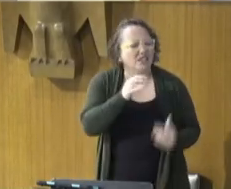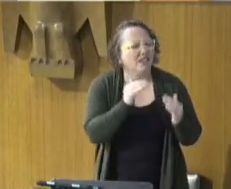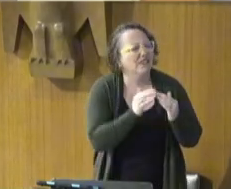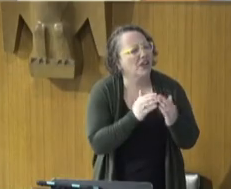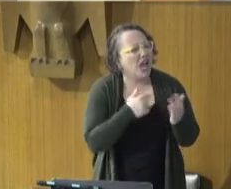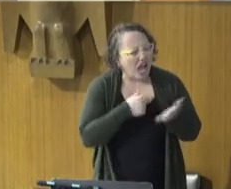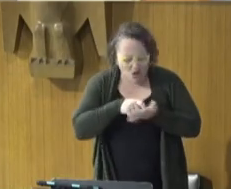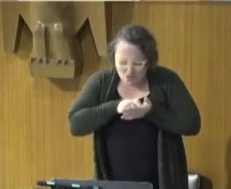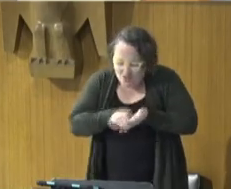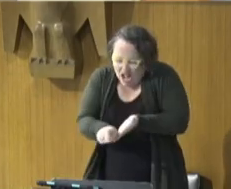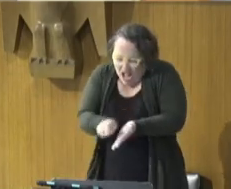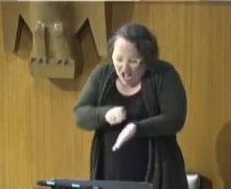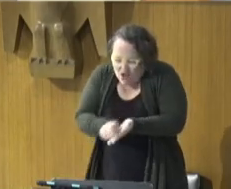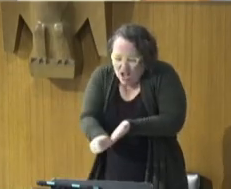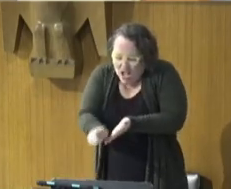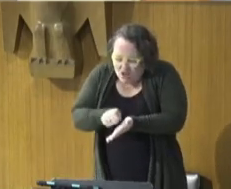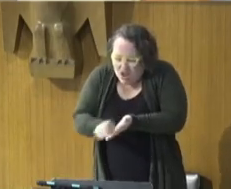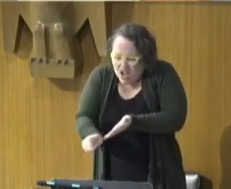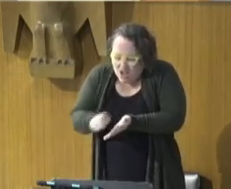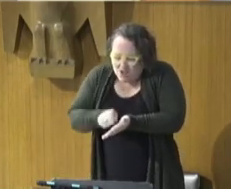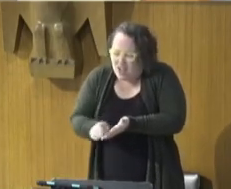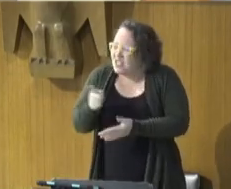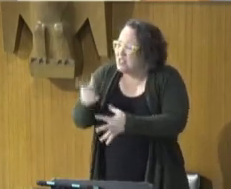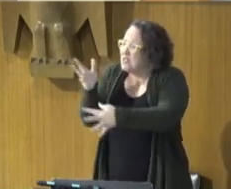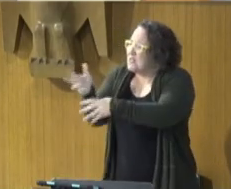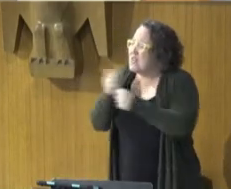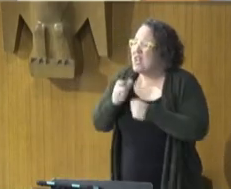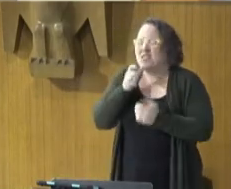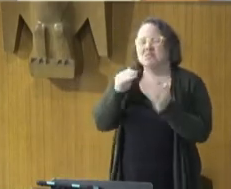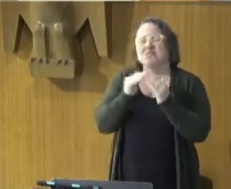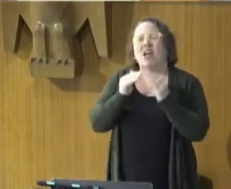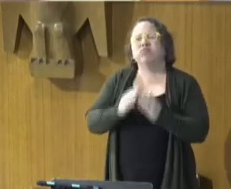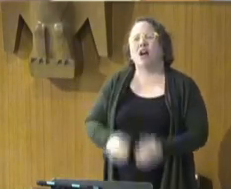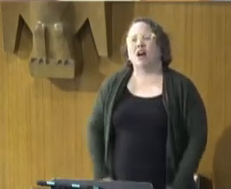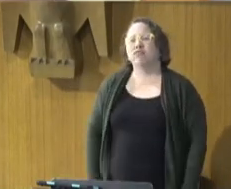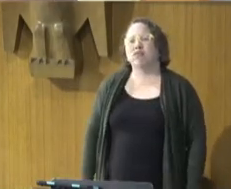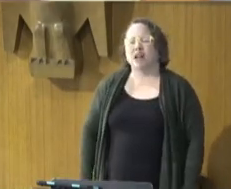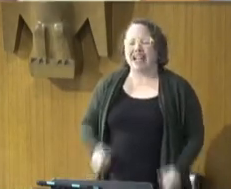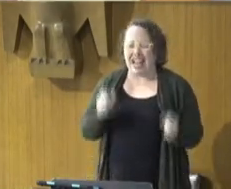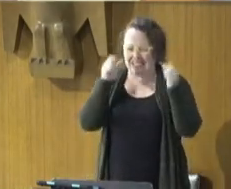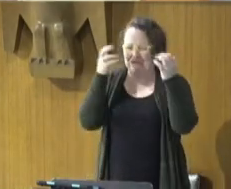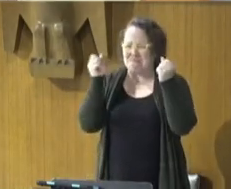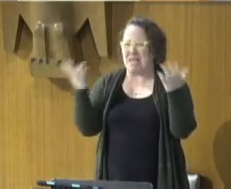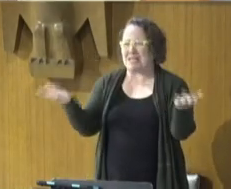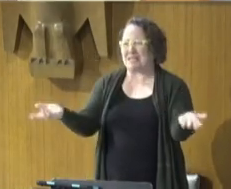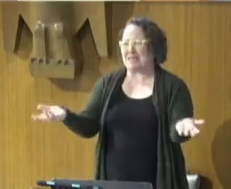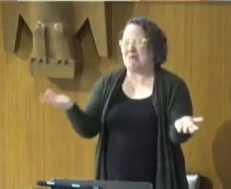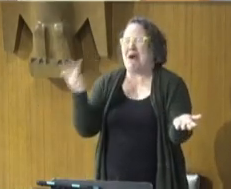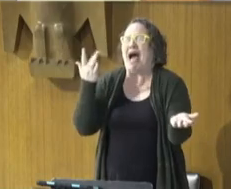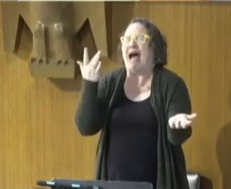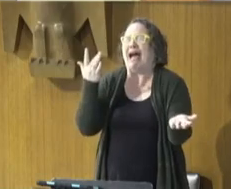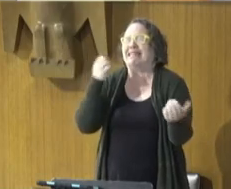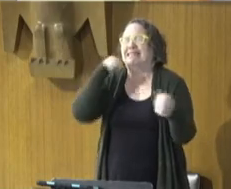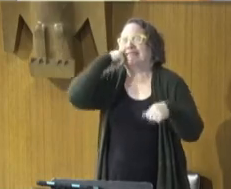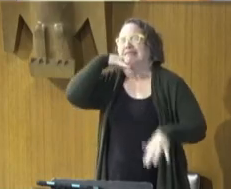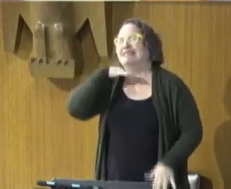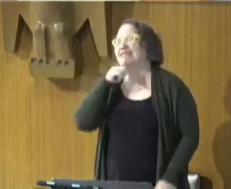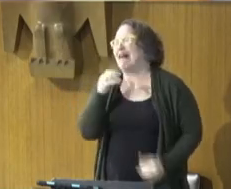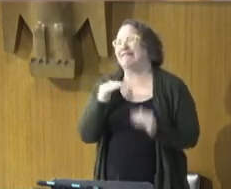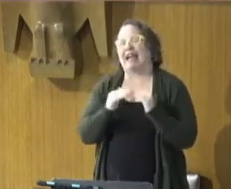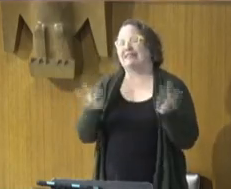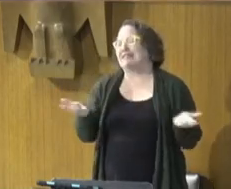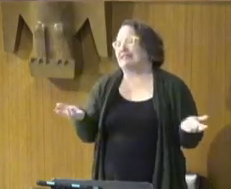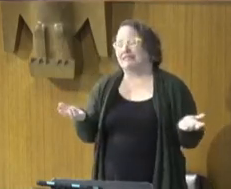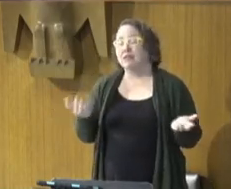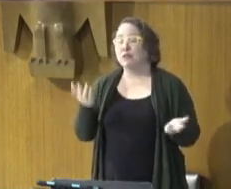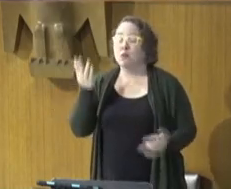fair. How could you be done so quickly? And it's not just done. It's a great sermon. It's not fair, people. Because for